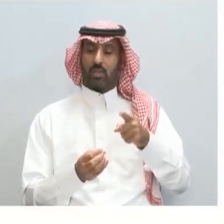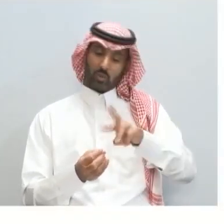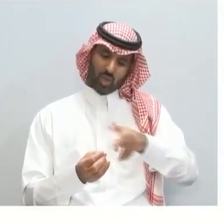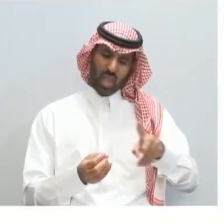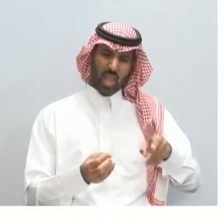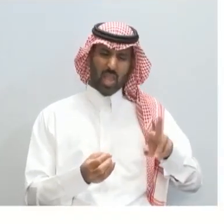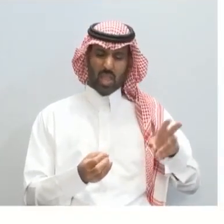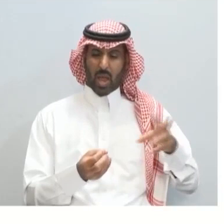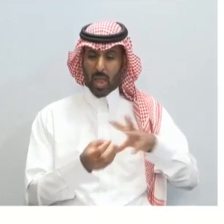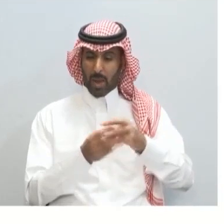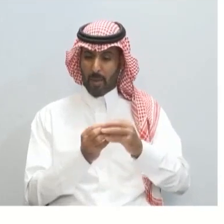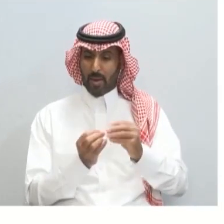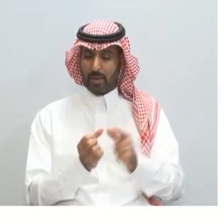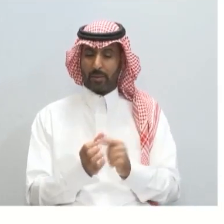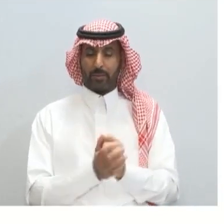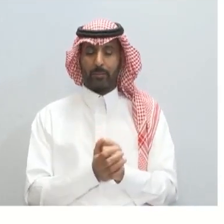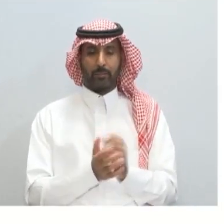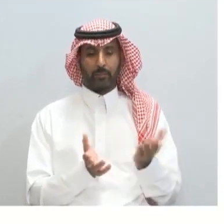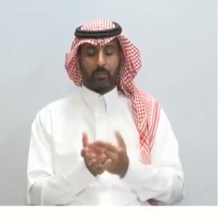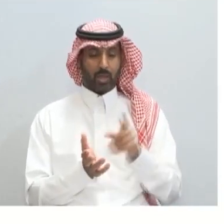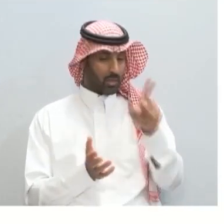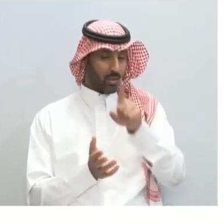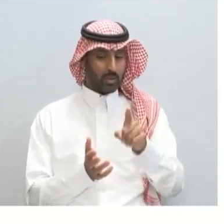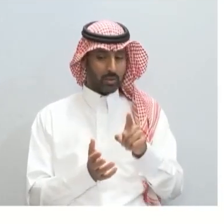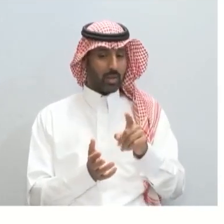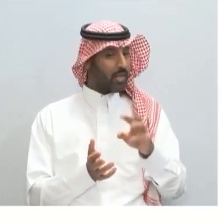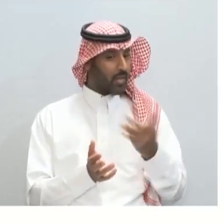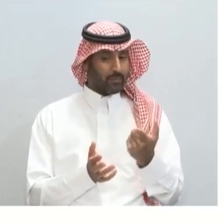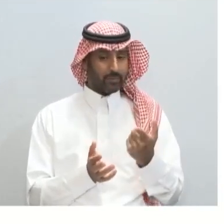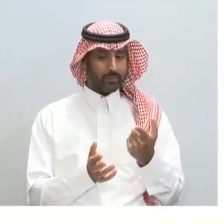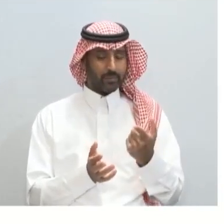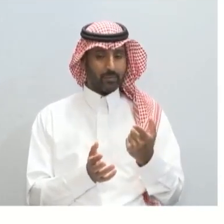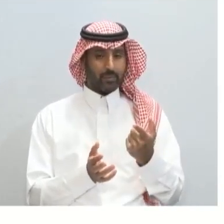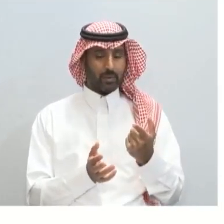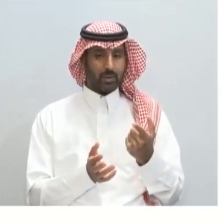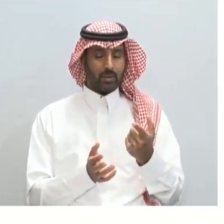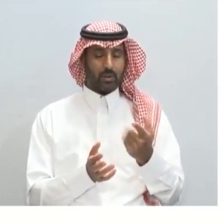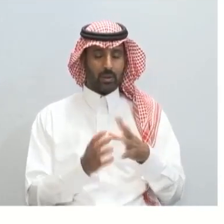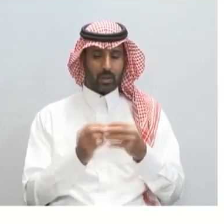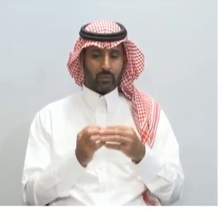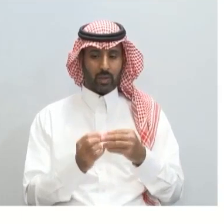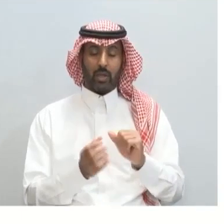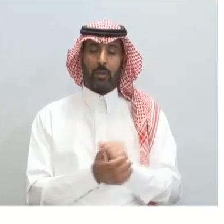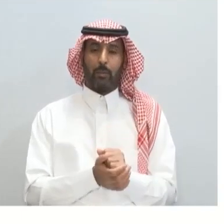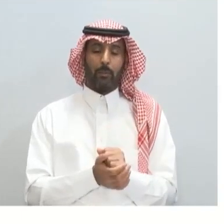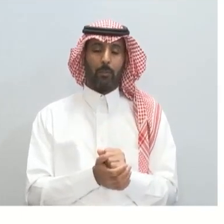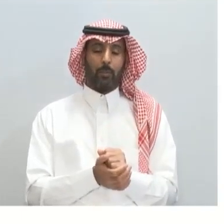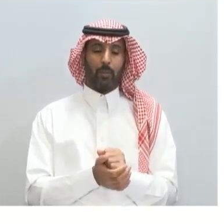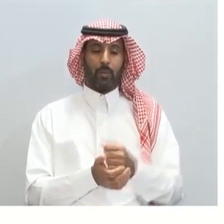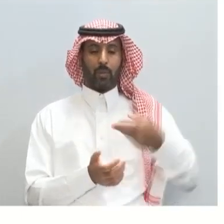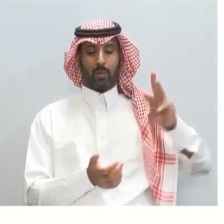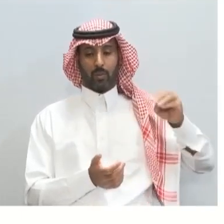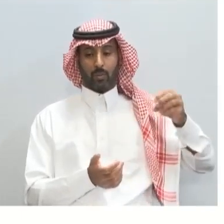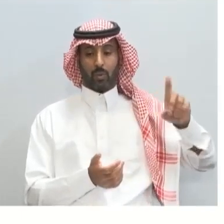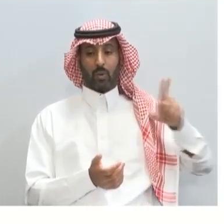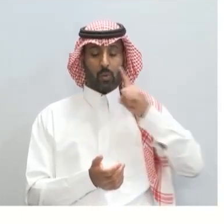use might could or would but the question is how would this change the meaning would you